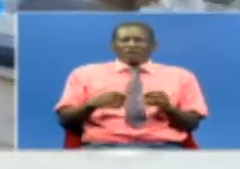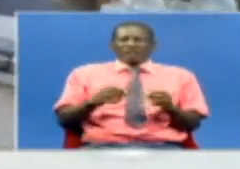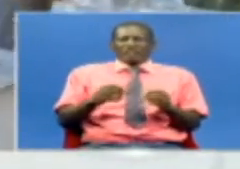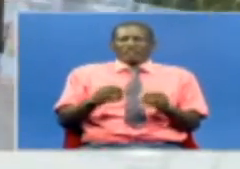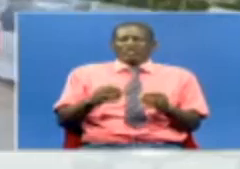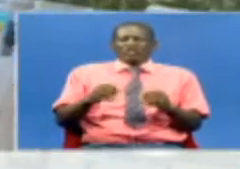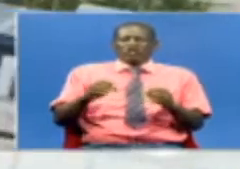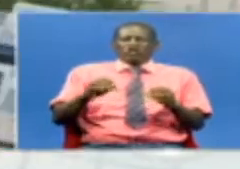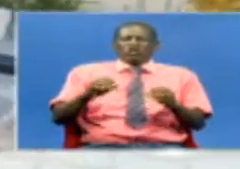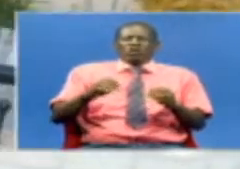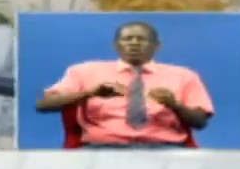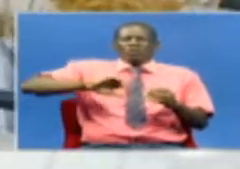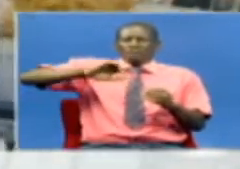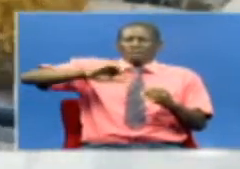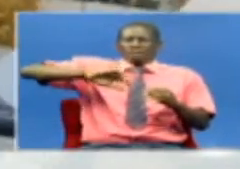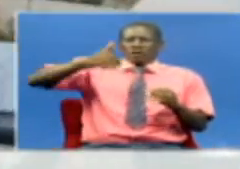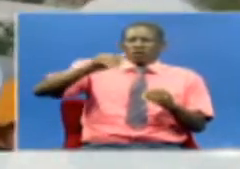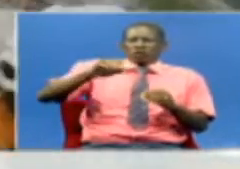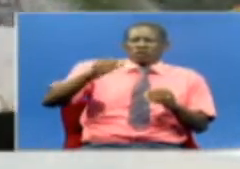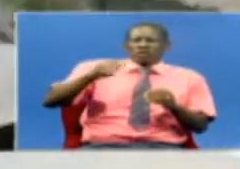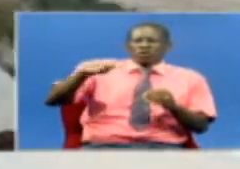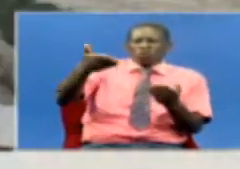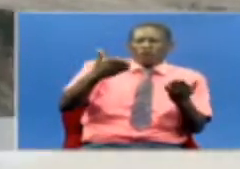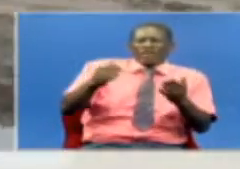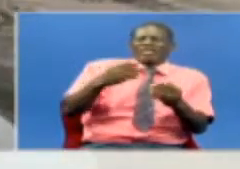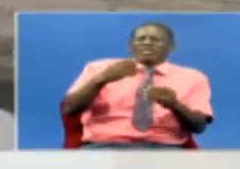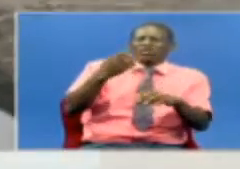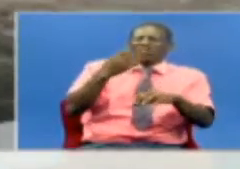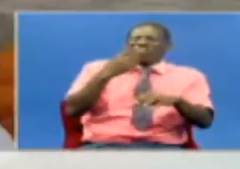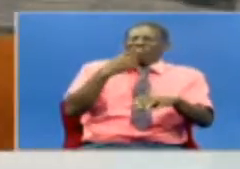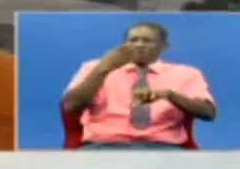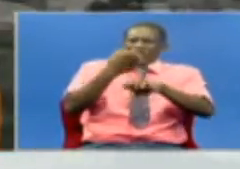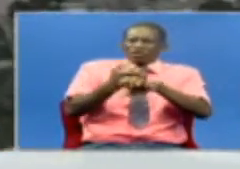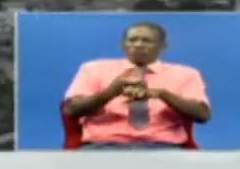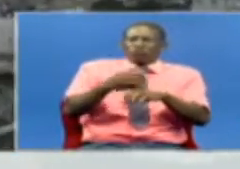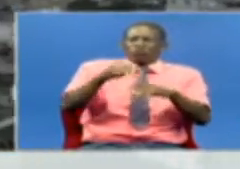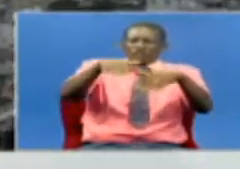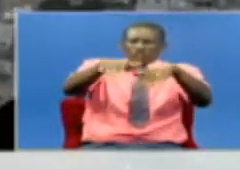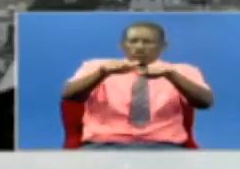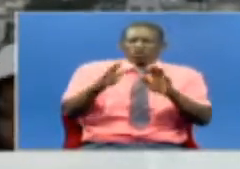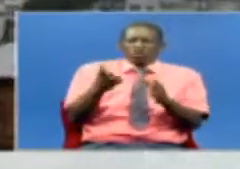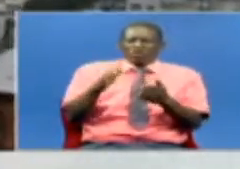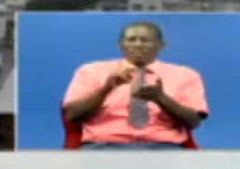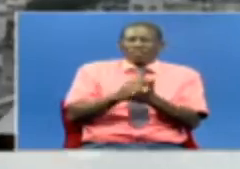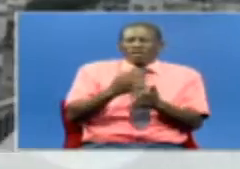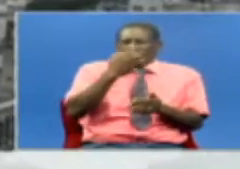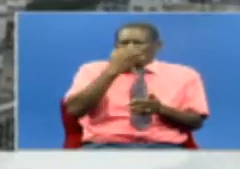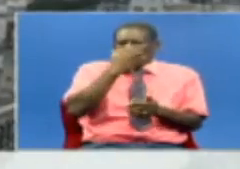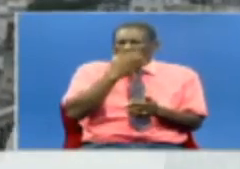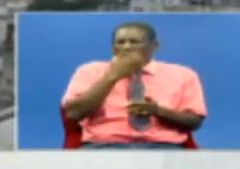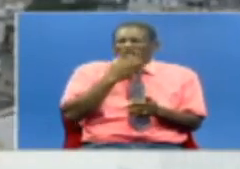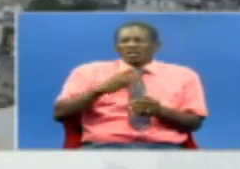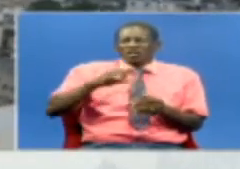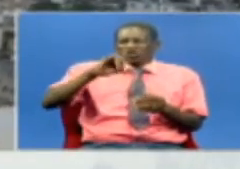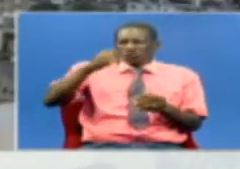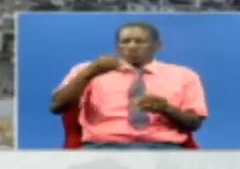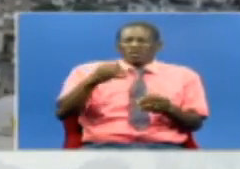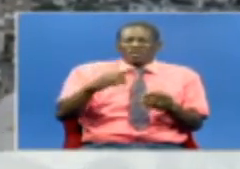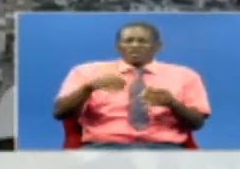of Olives. You see all these white stones over there? That's tombs. That's the oldest Jewish cemetery, which is still in